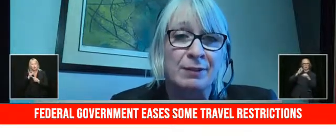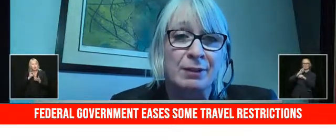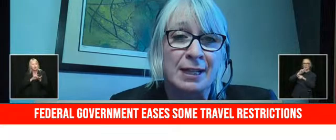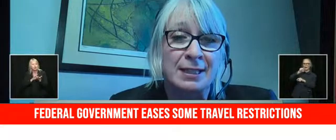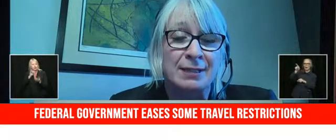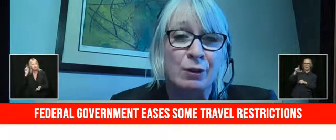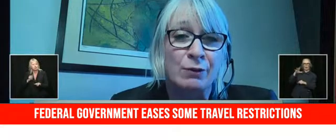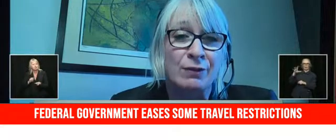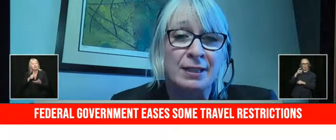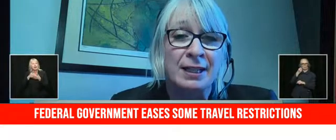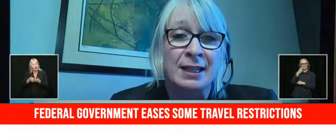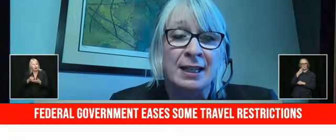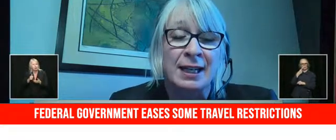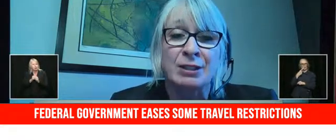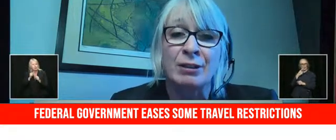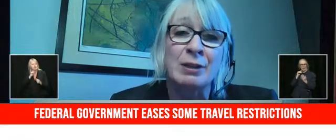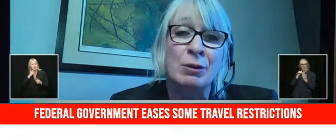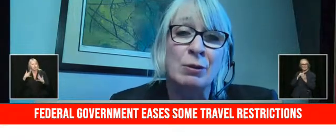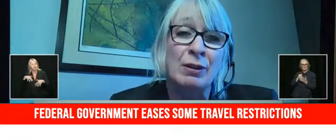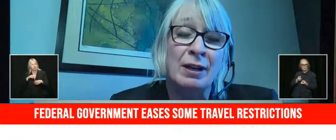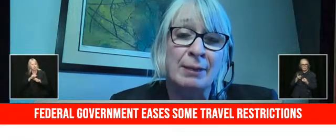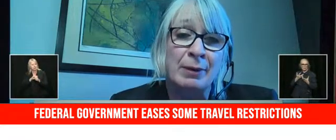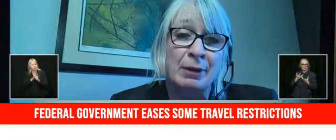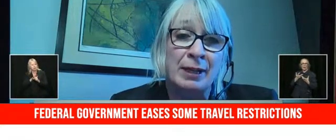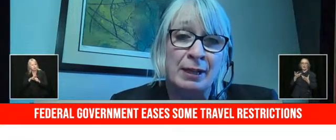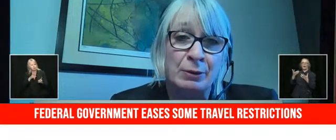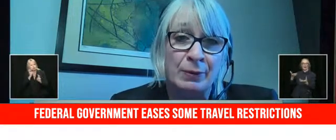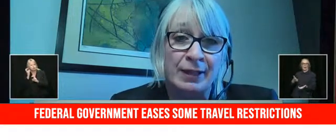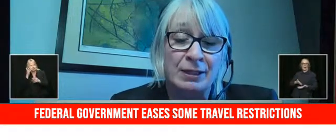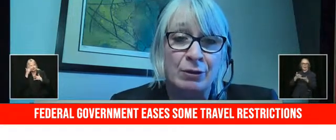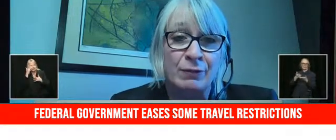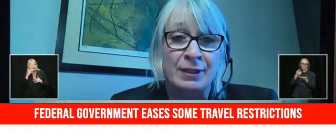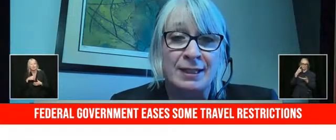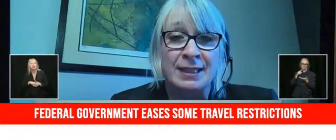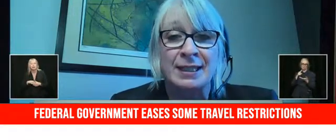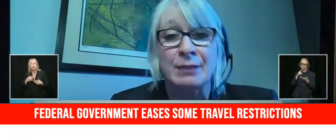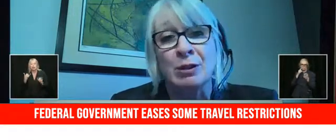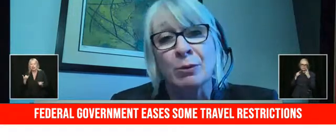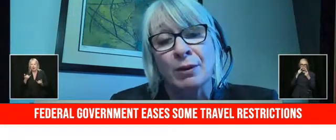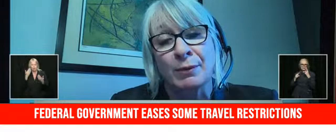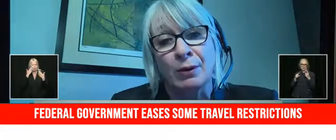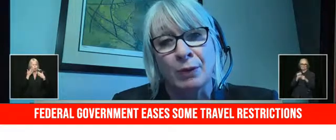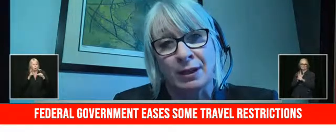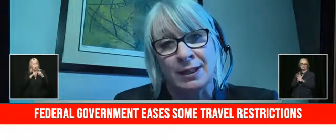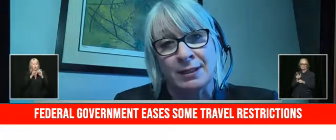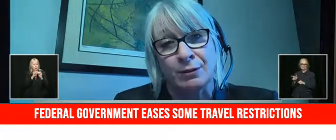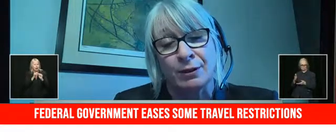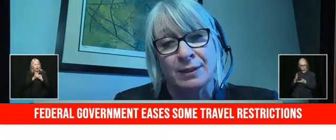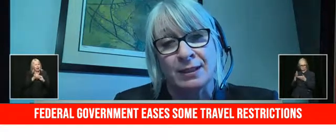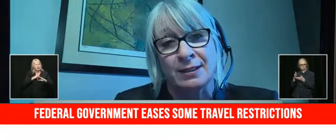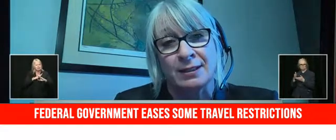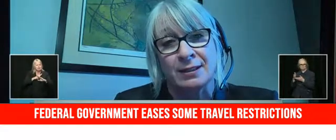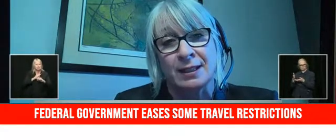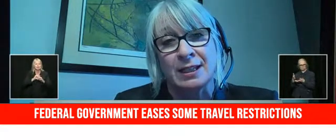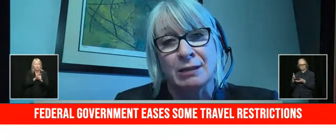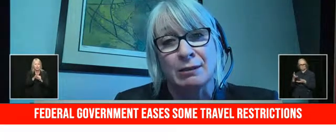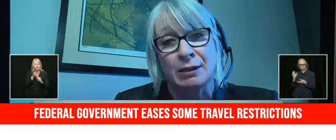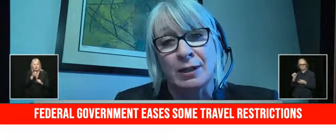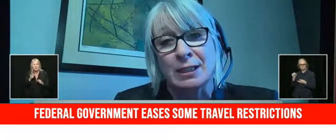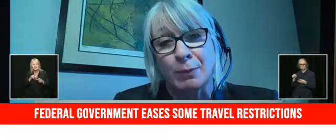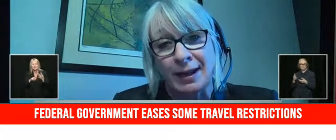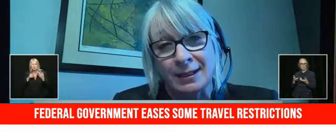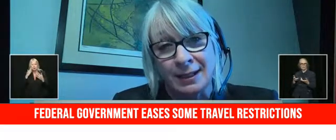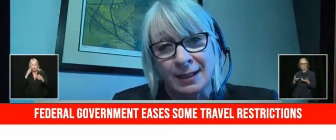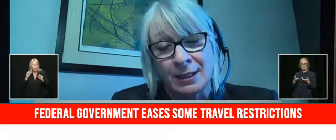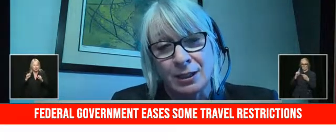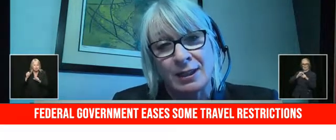with severe cases of COVID. And certainly we know a lot about how to prevent COVID-19, and we know more about what kinds of circumstances lead to